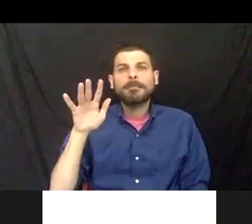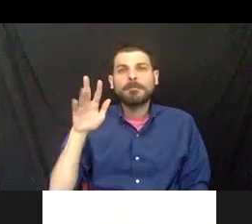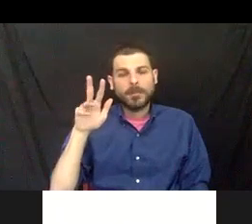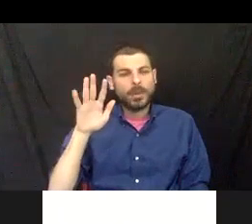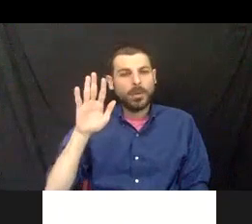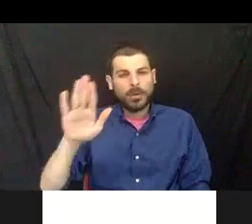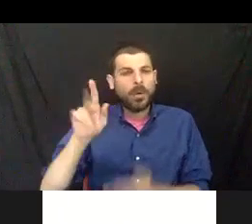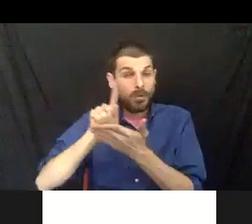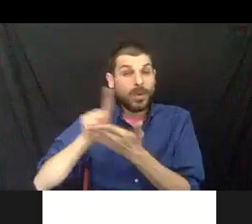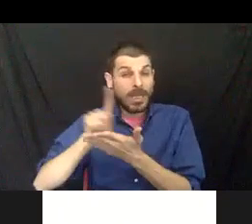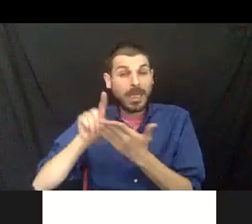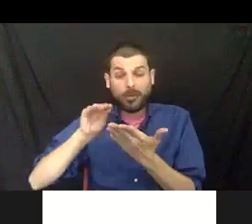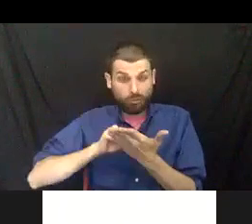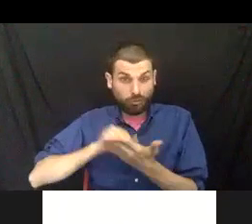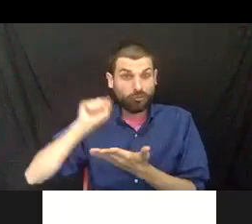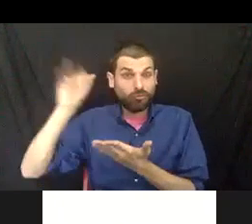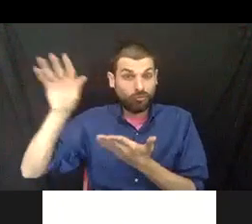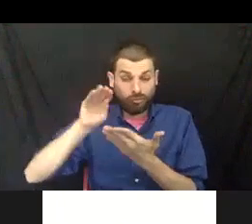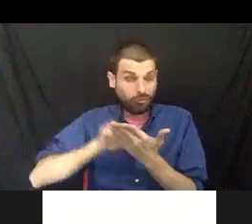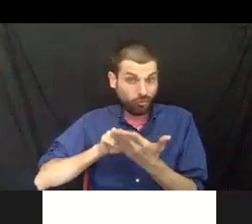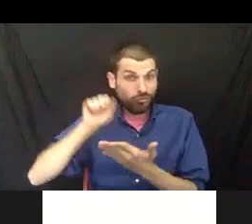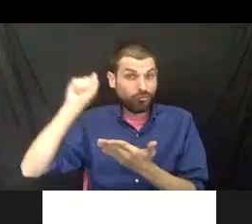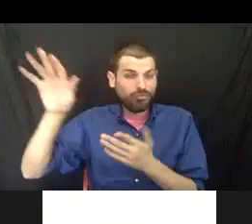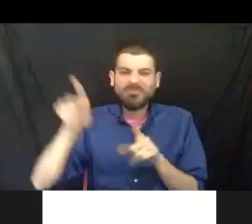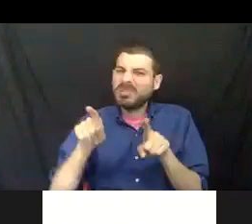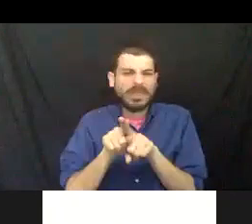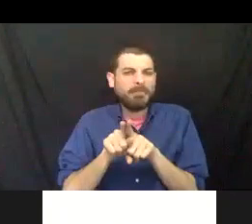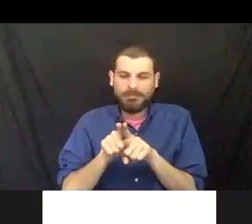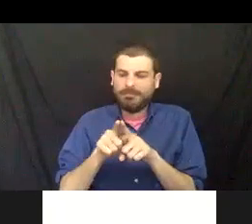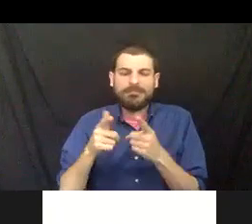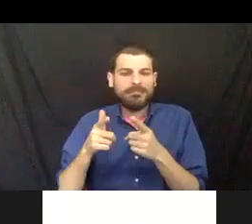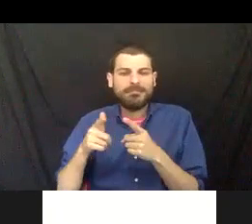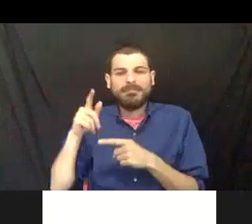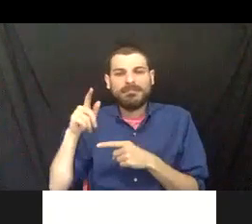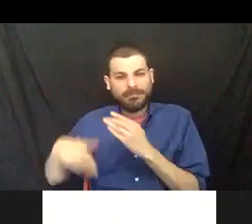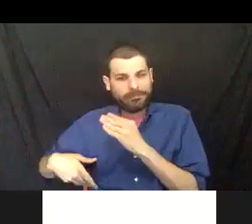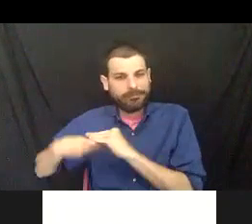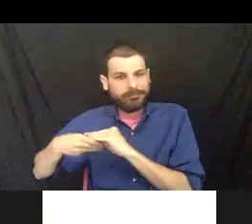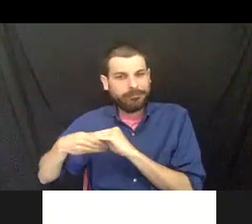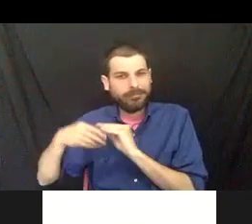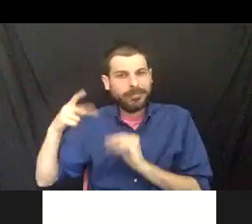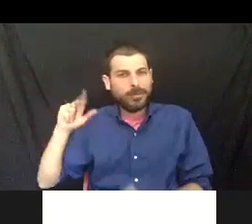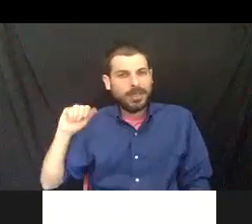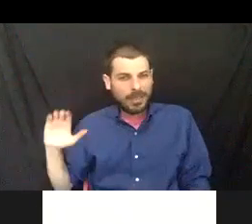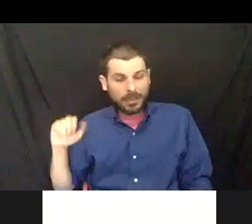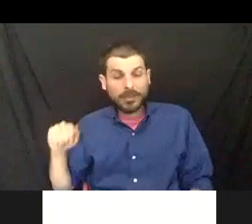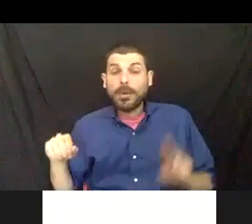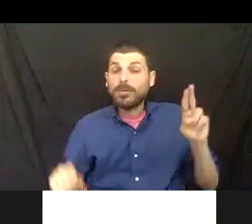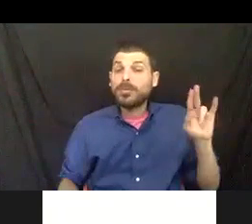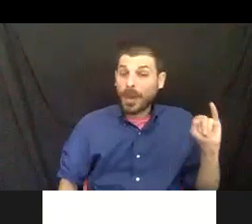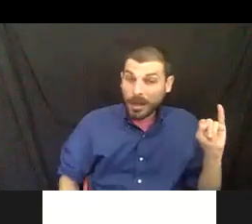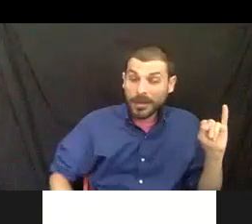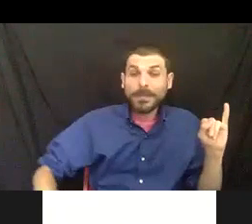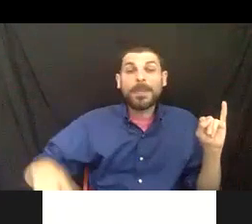recertification every week, reapply for every week after your initial application for either regular